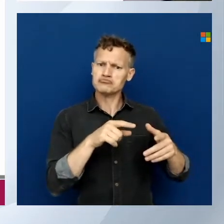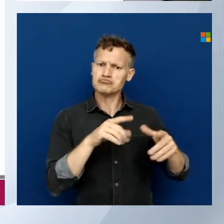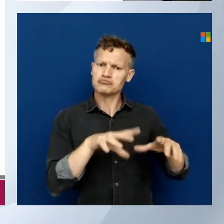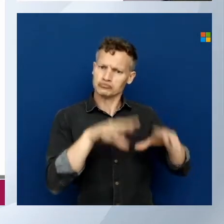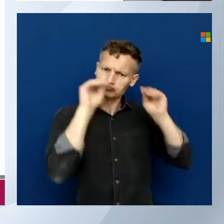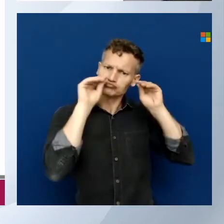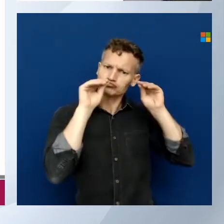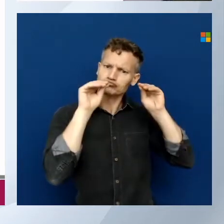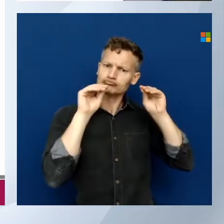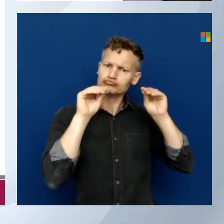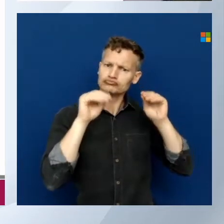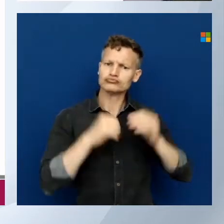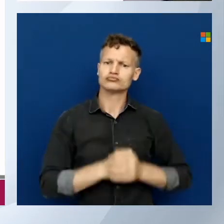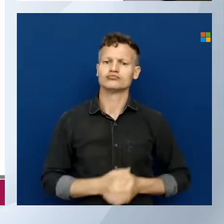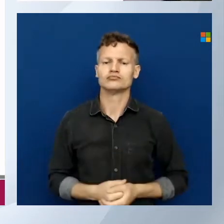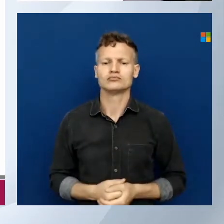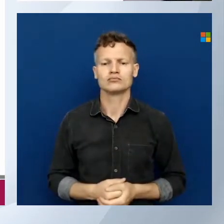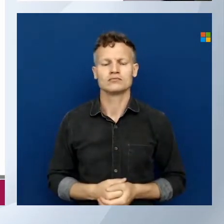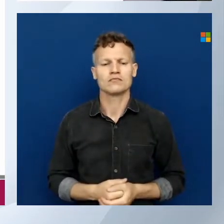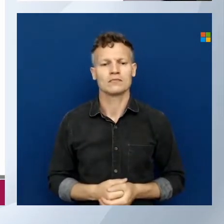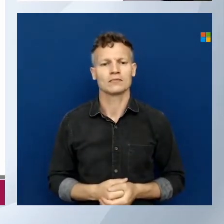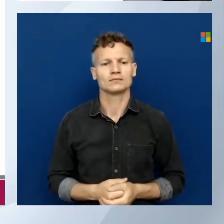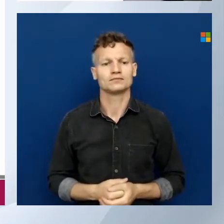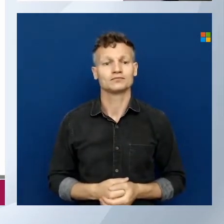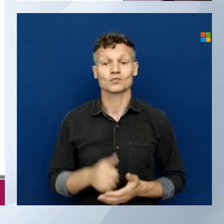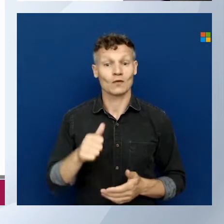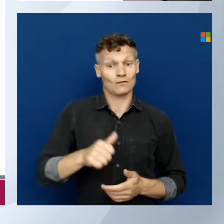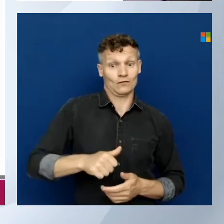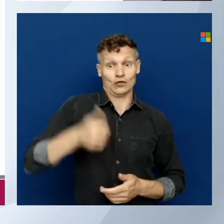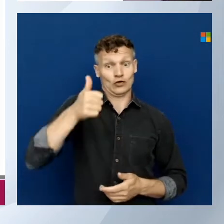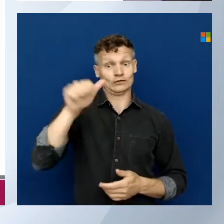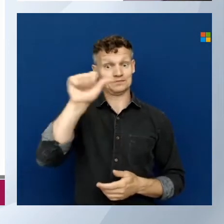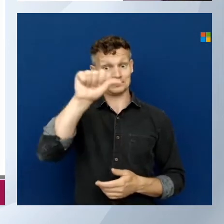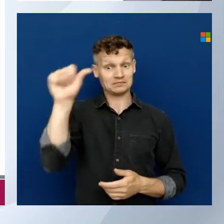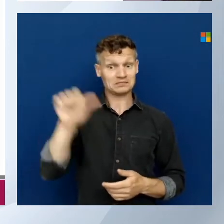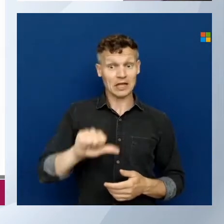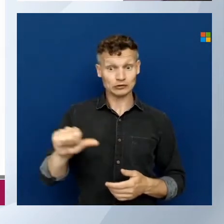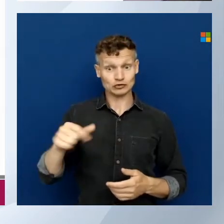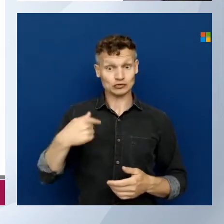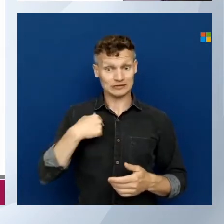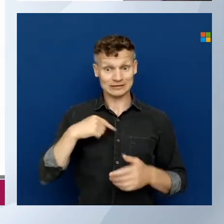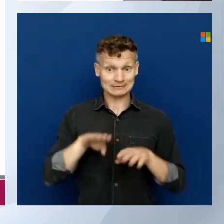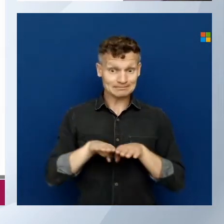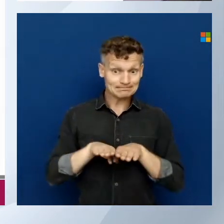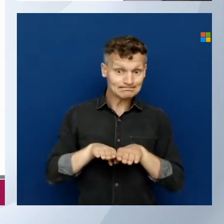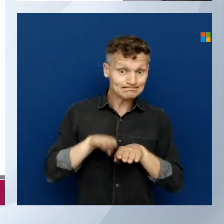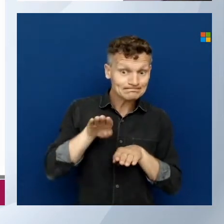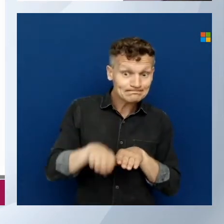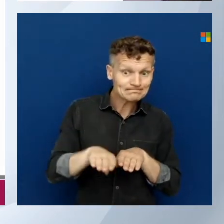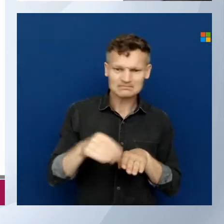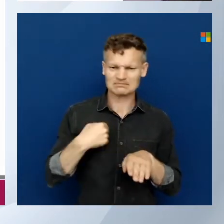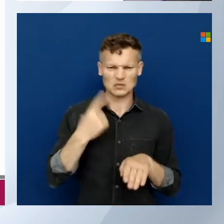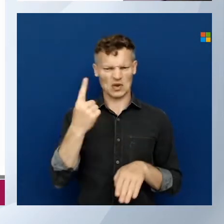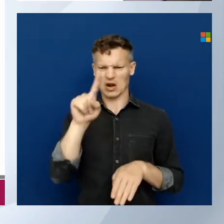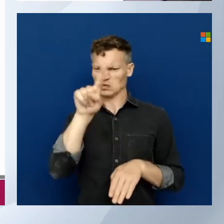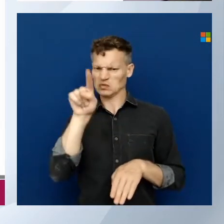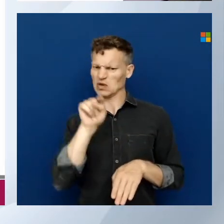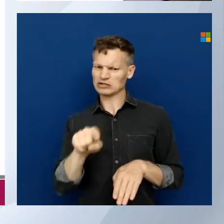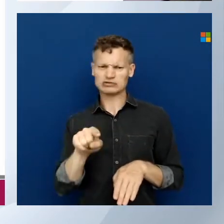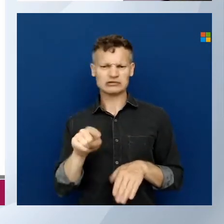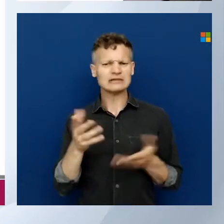So my first Azure experience was a simple question: let's deploy a virtual machine within